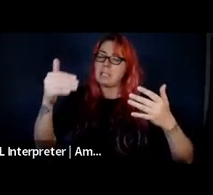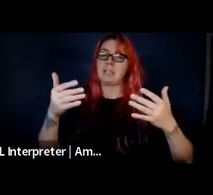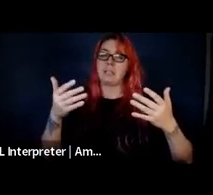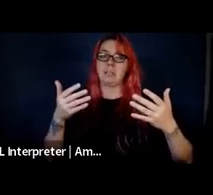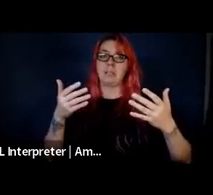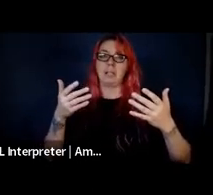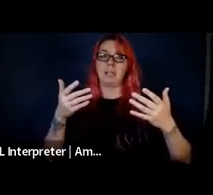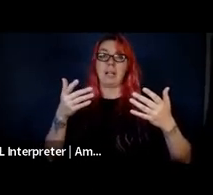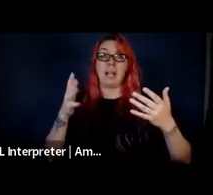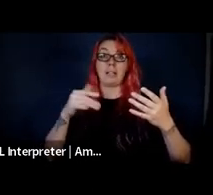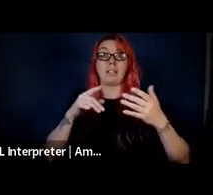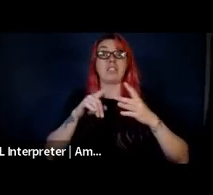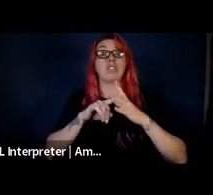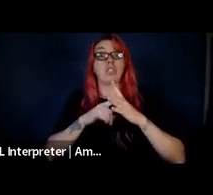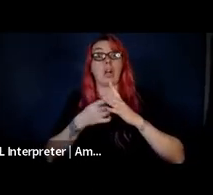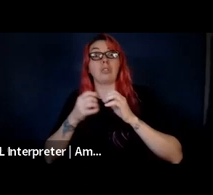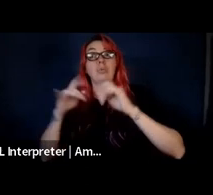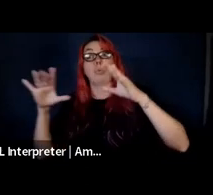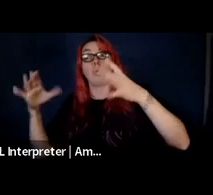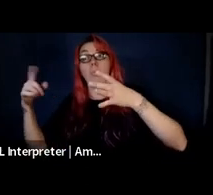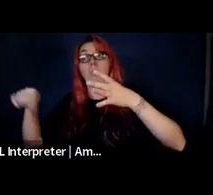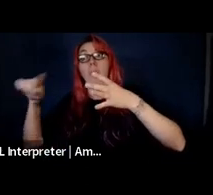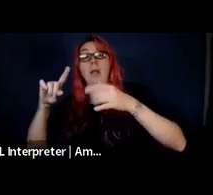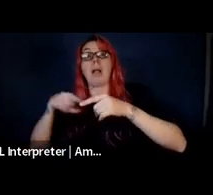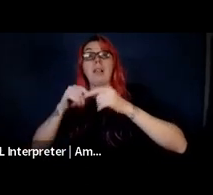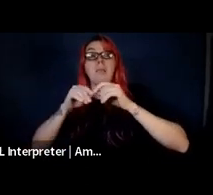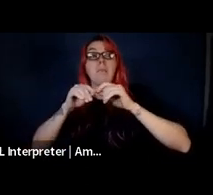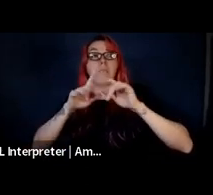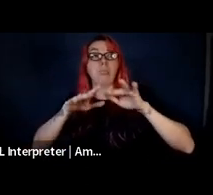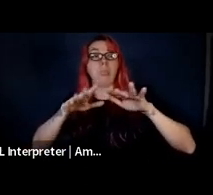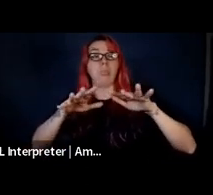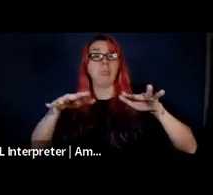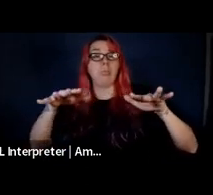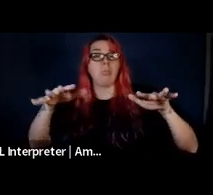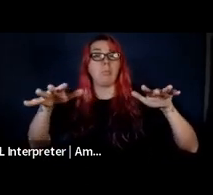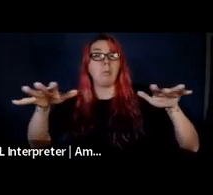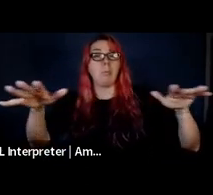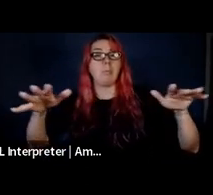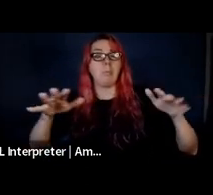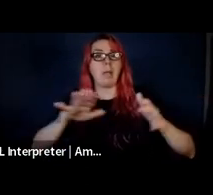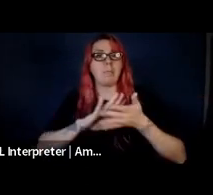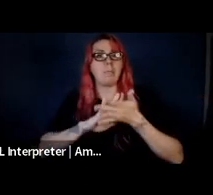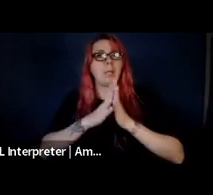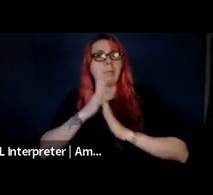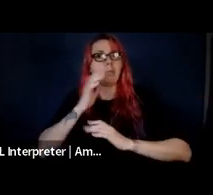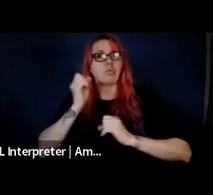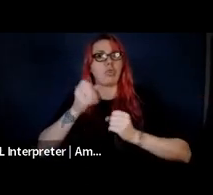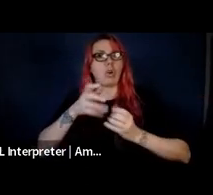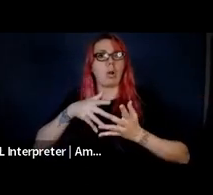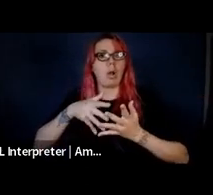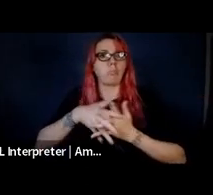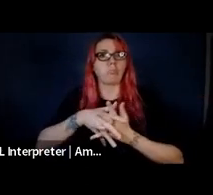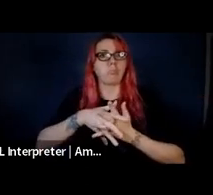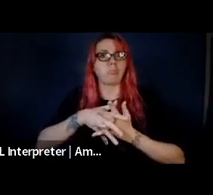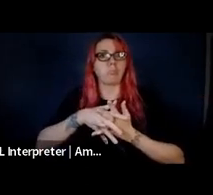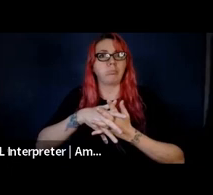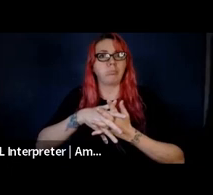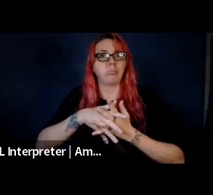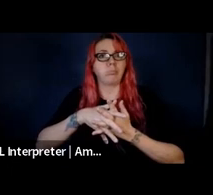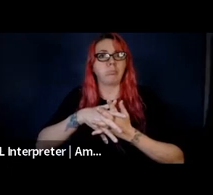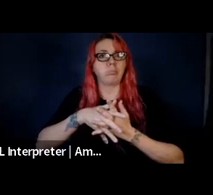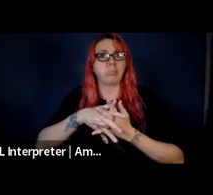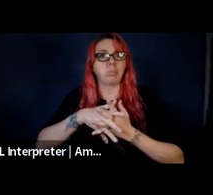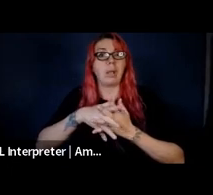but also then the specific treatment between the individuals or interactions. And so then this said cycle means that there's a perpetuation of